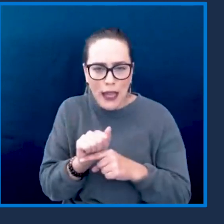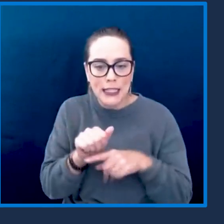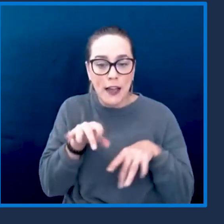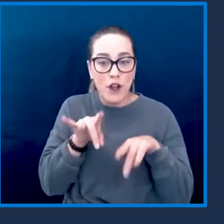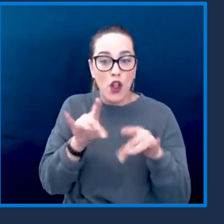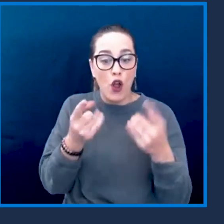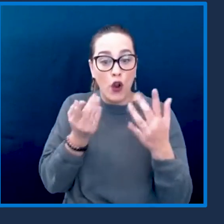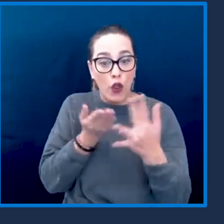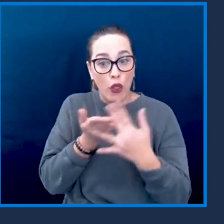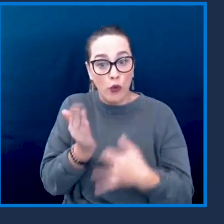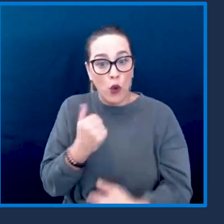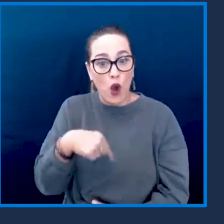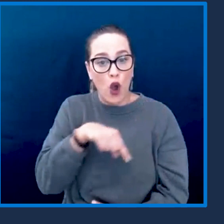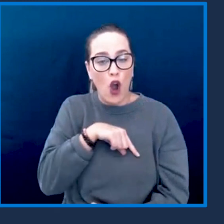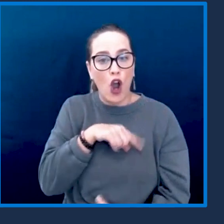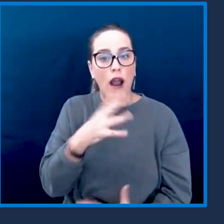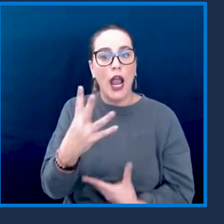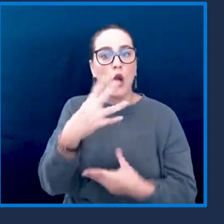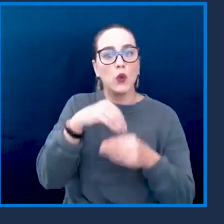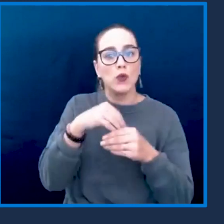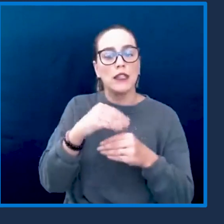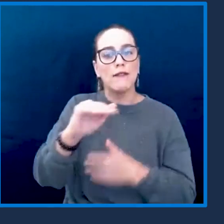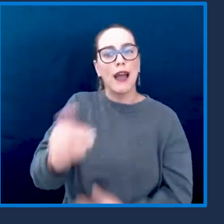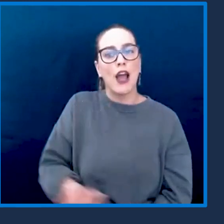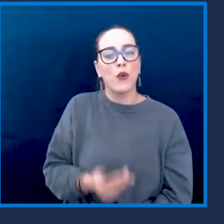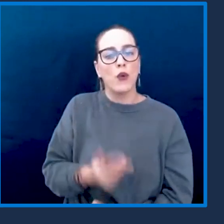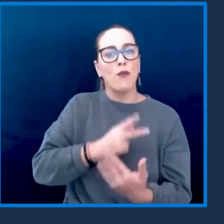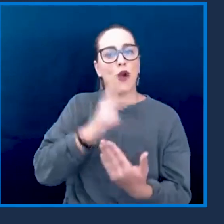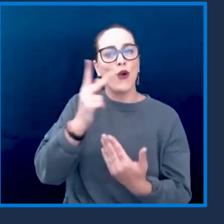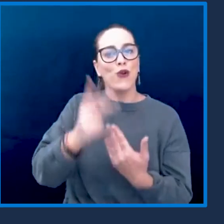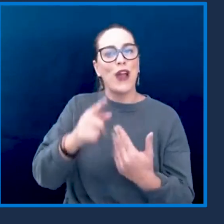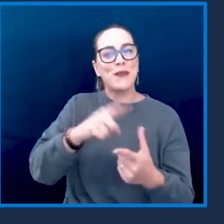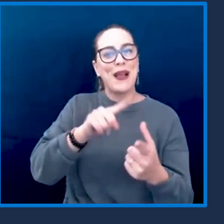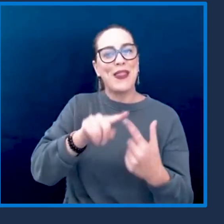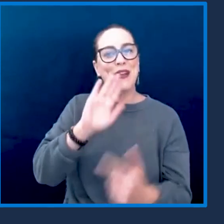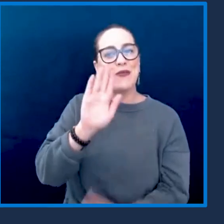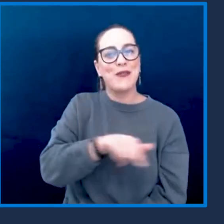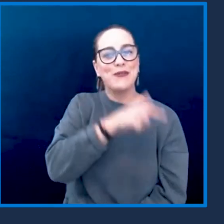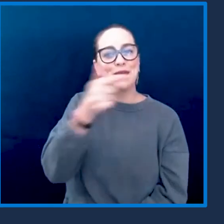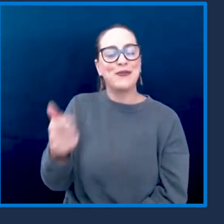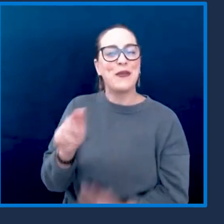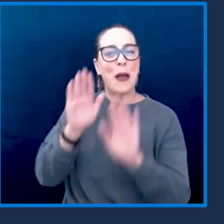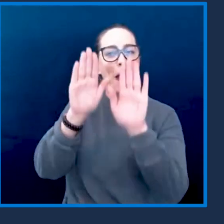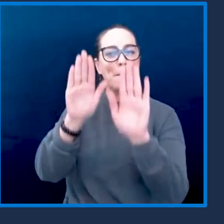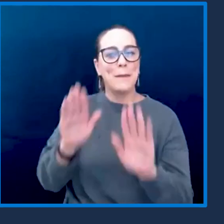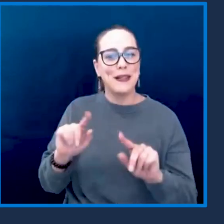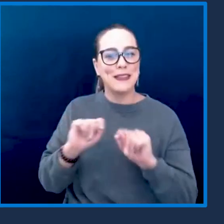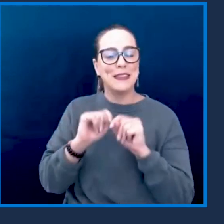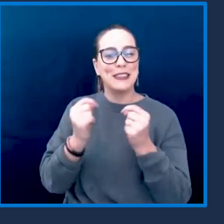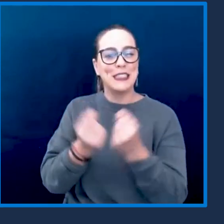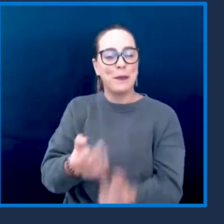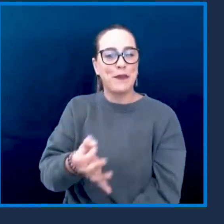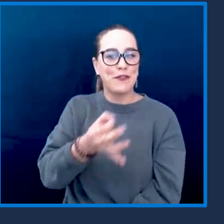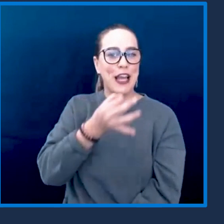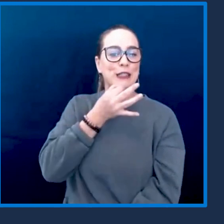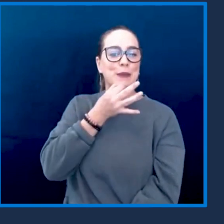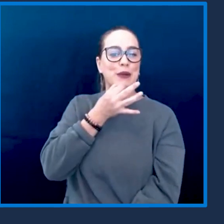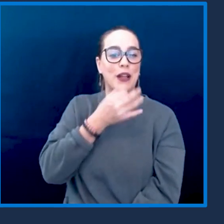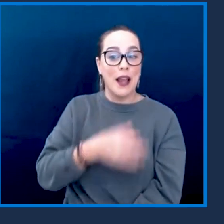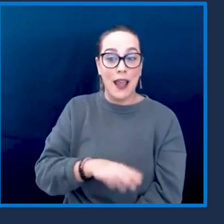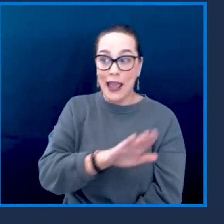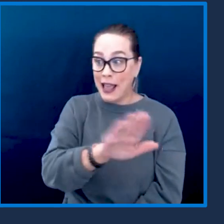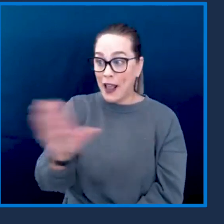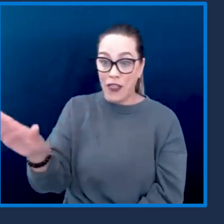our inclusive hiring programs. And then I will turn it over to the amazing team of experts I have joining me for this session. Each topic